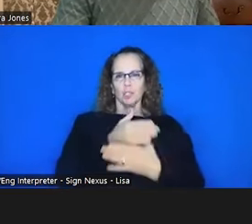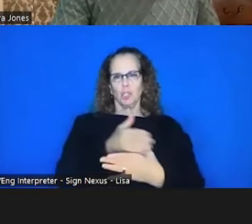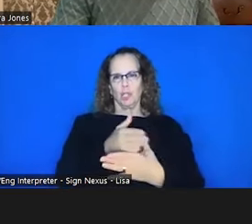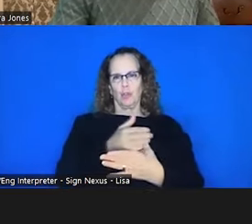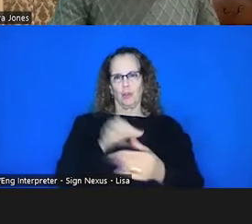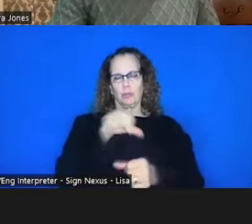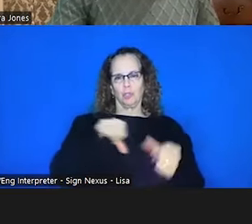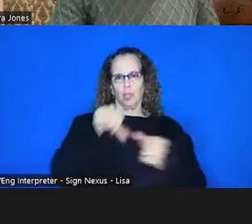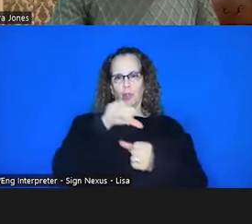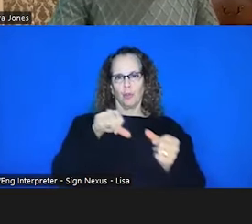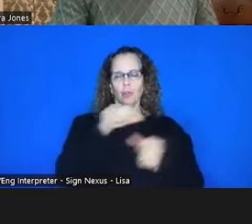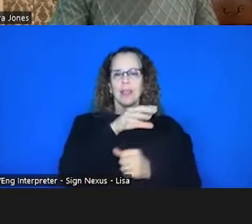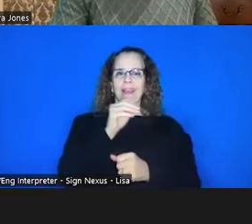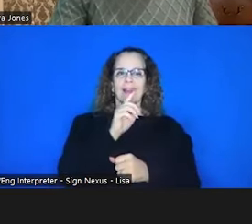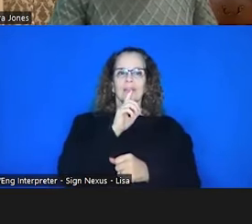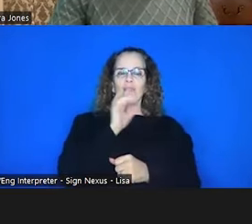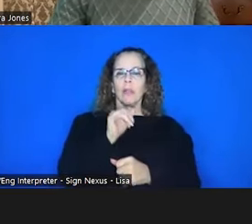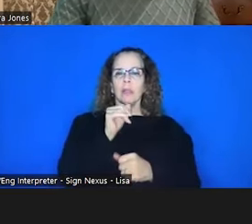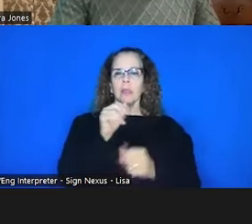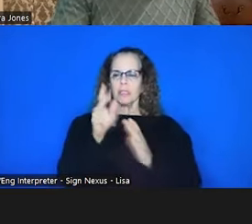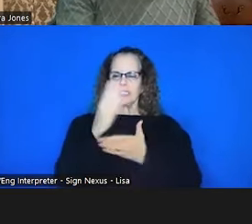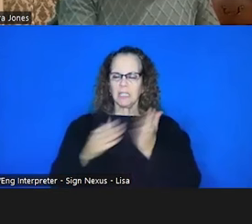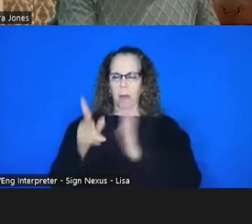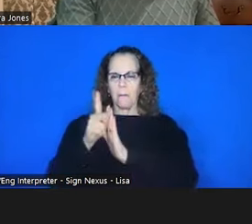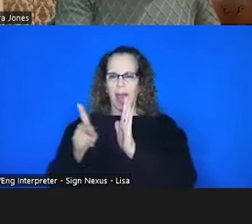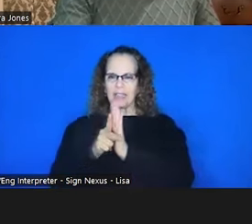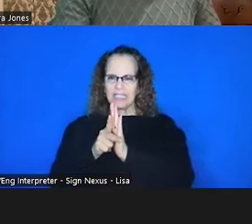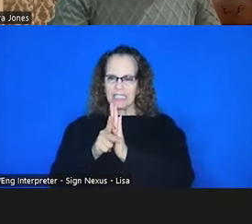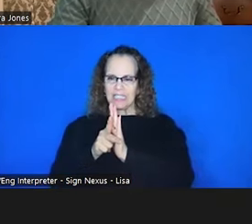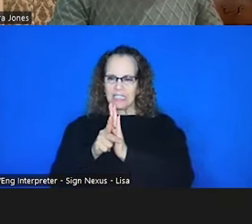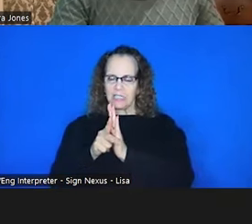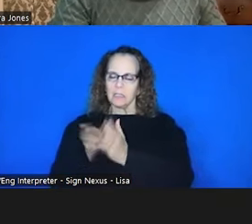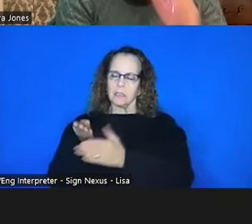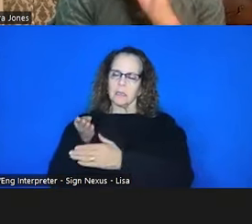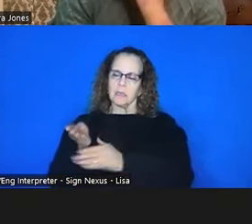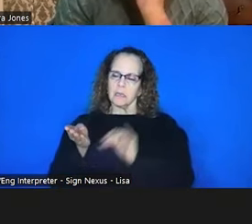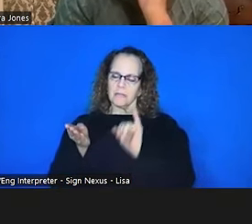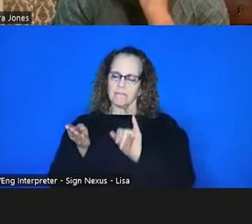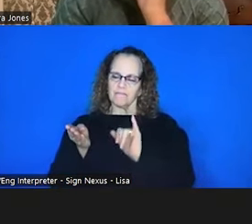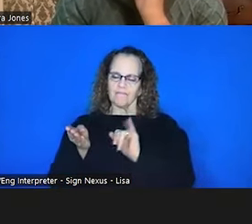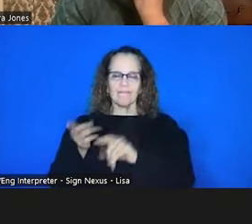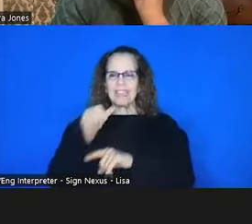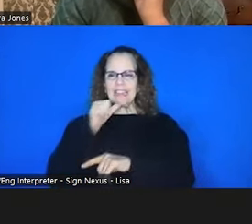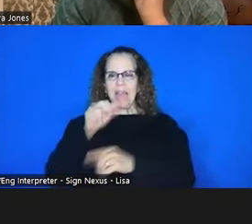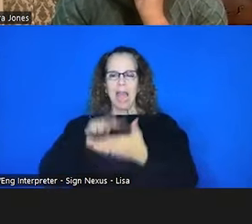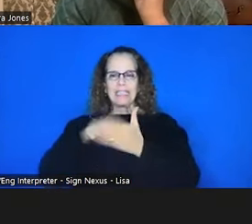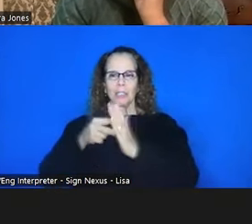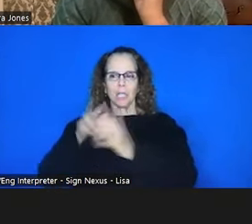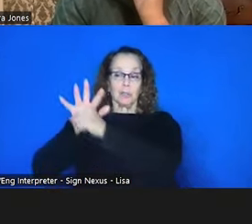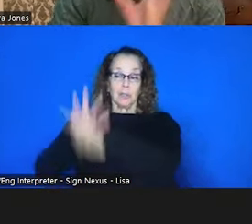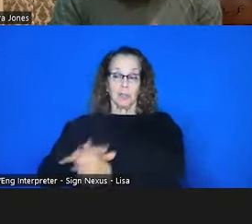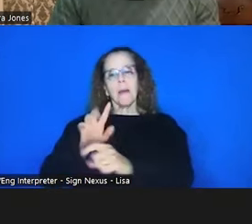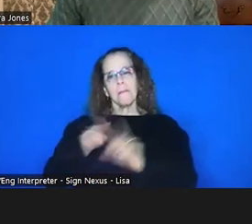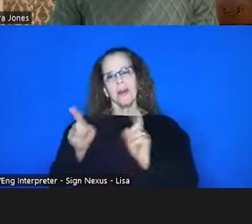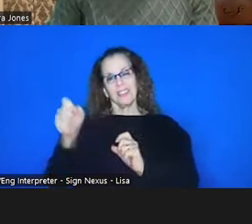to demystify, you know, certain policies that might, you know, inadvertently, you know, oppress our community members so that, you know, folks can